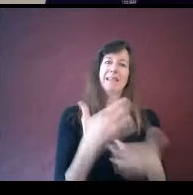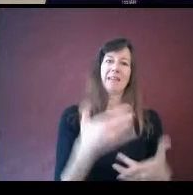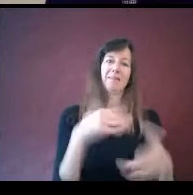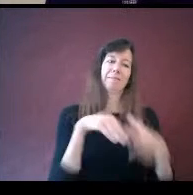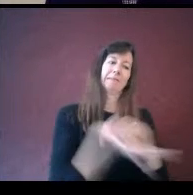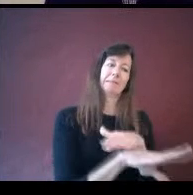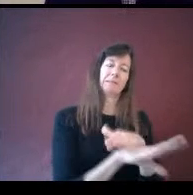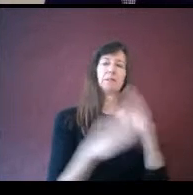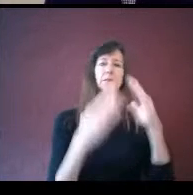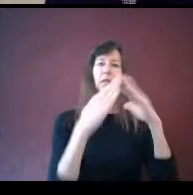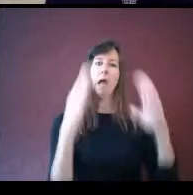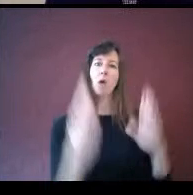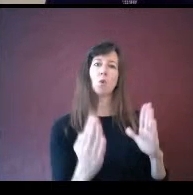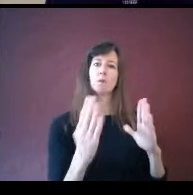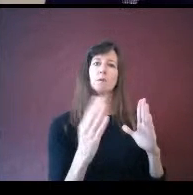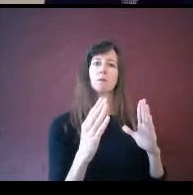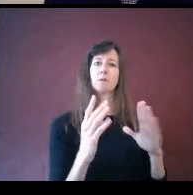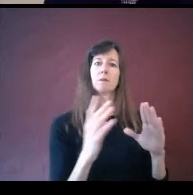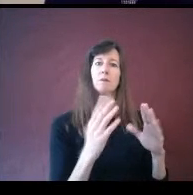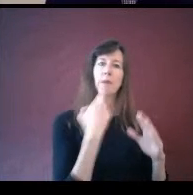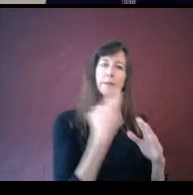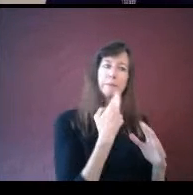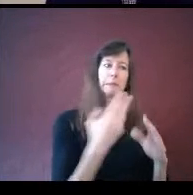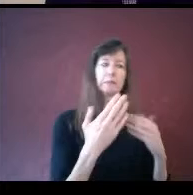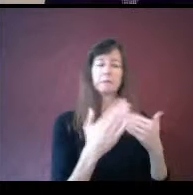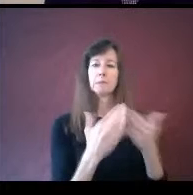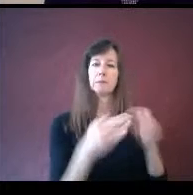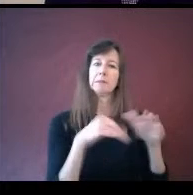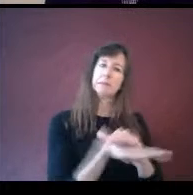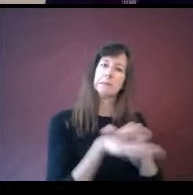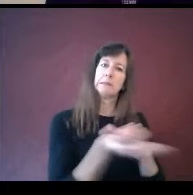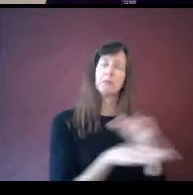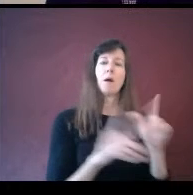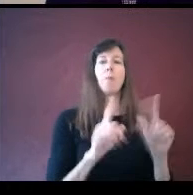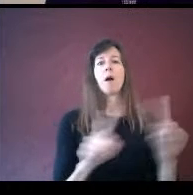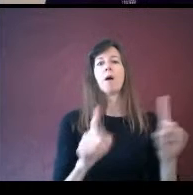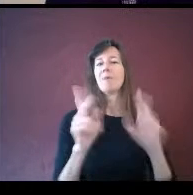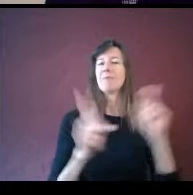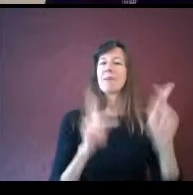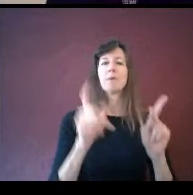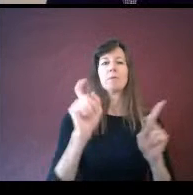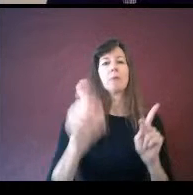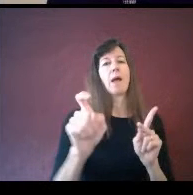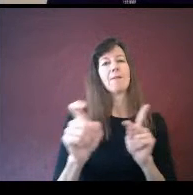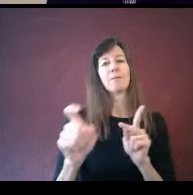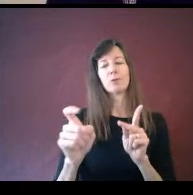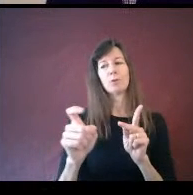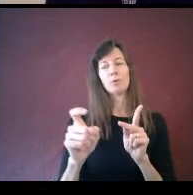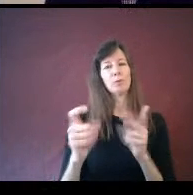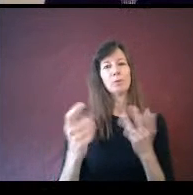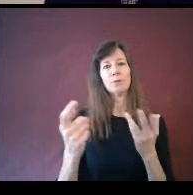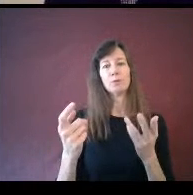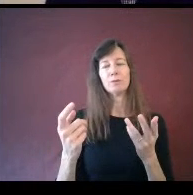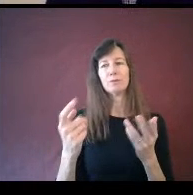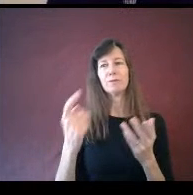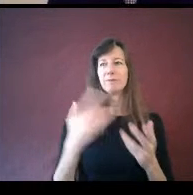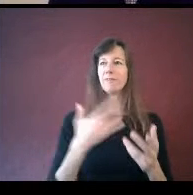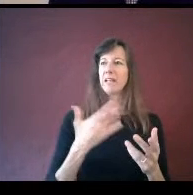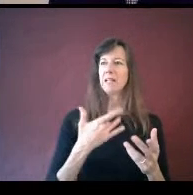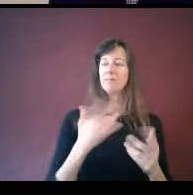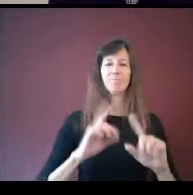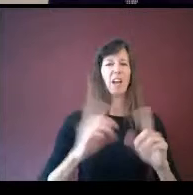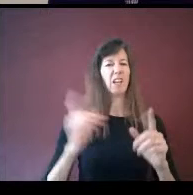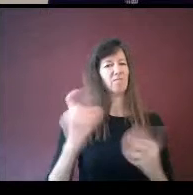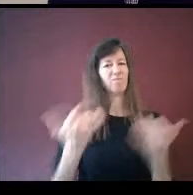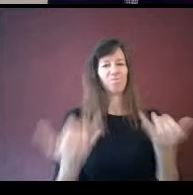people together, but we're going to have to fight our normal sort of behaviors and instincts.